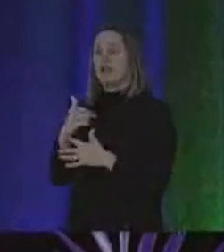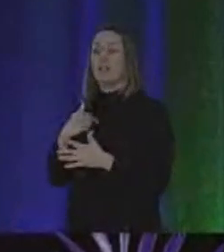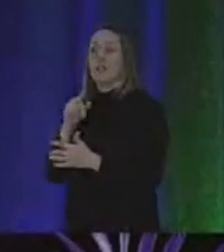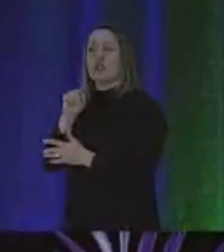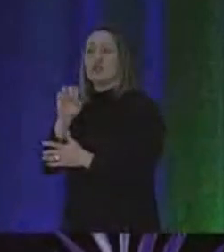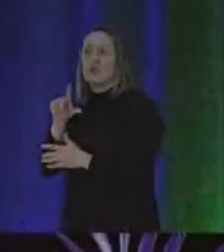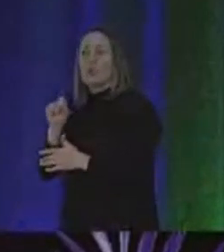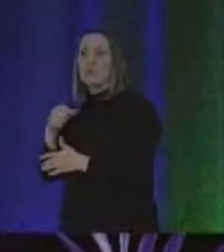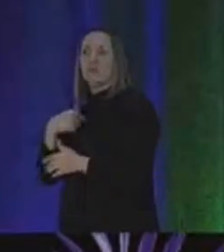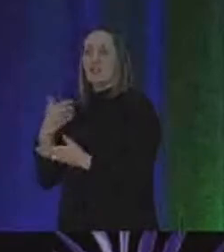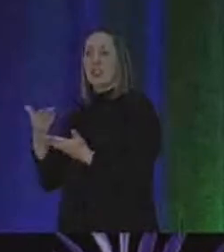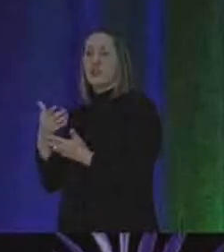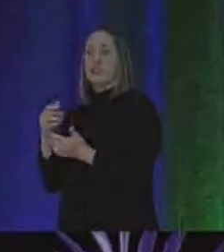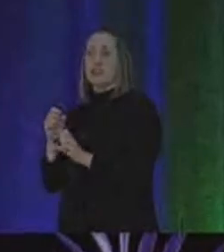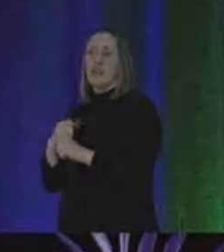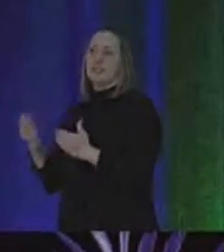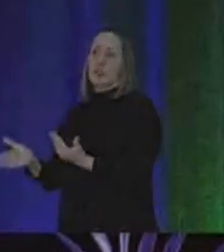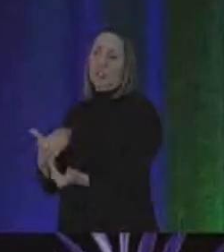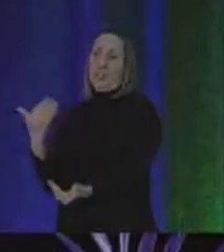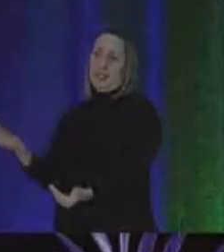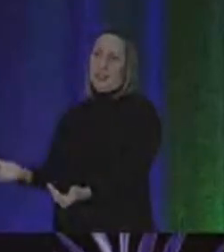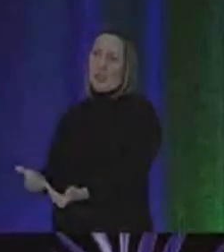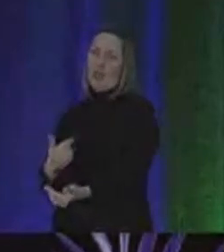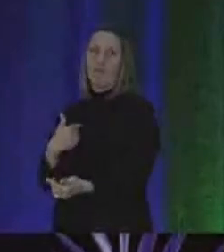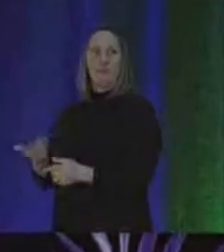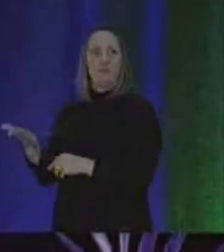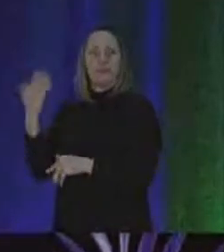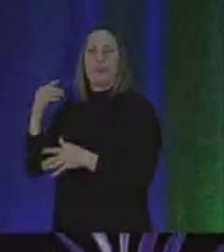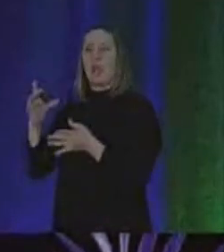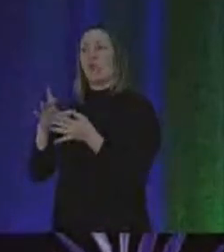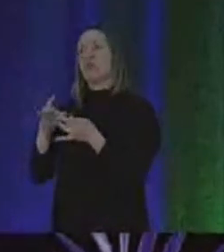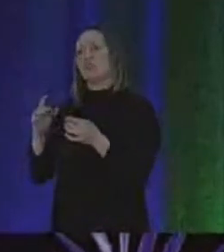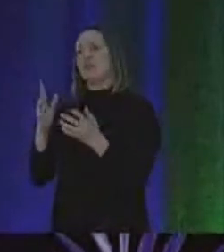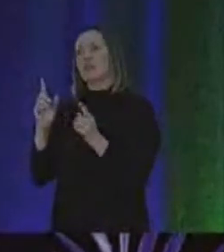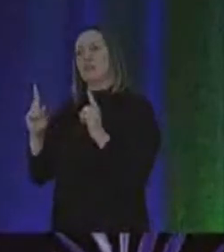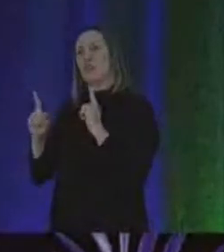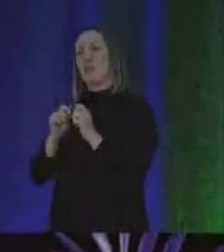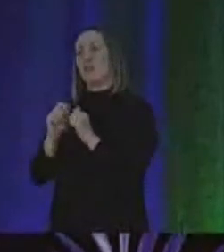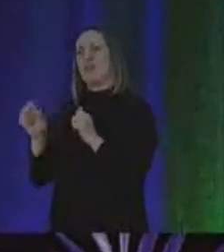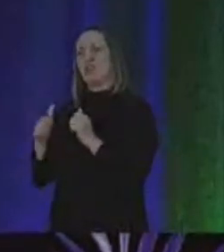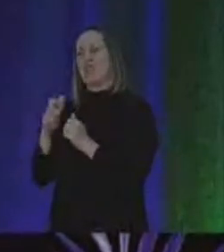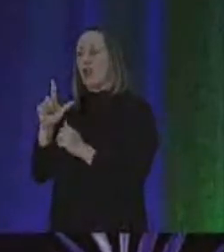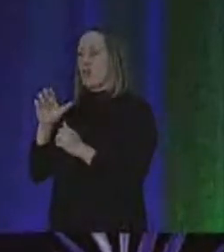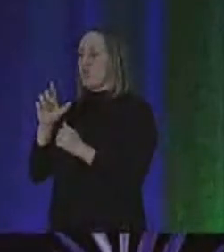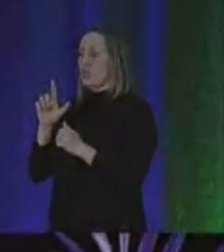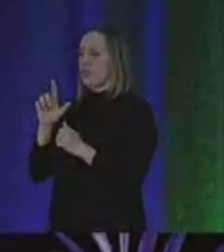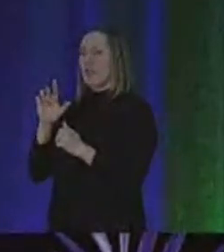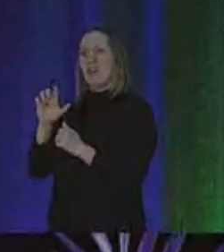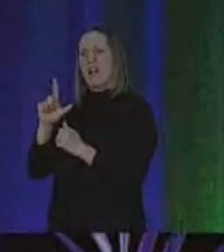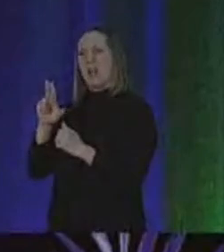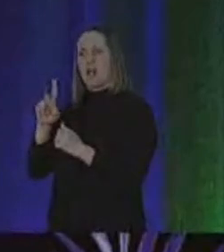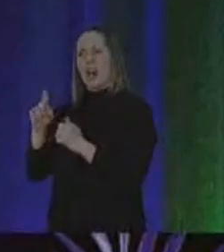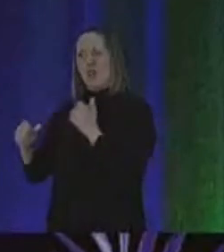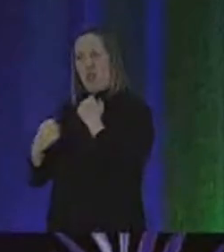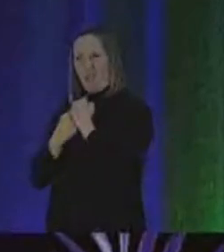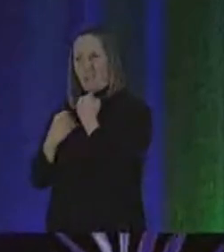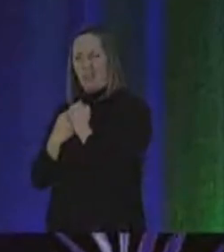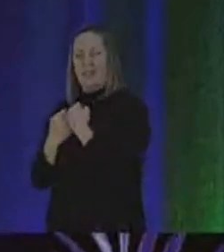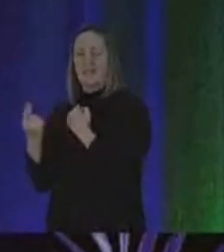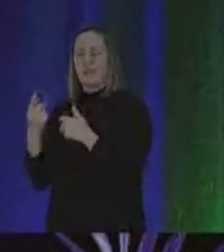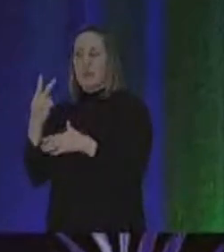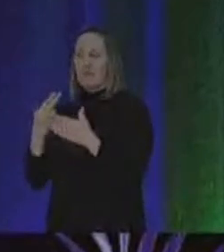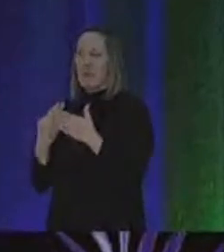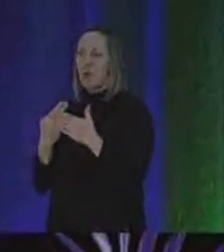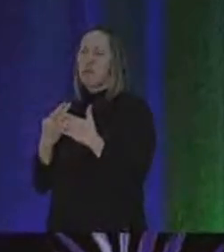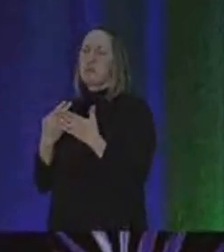easier than how it had to be. I was talking with another cloud advocate earlier today, and I think we both settled on a